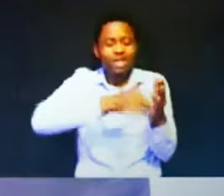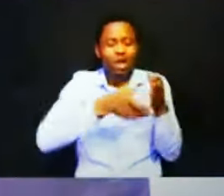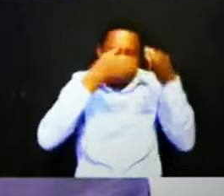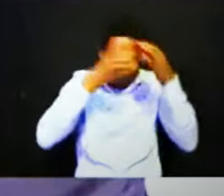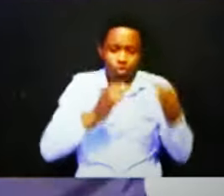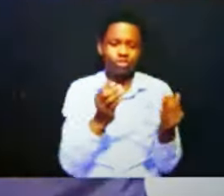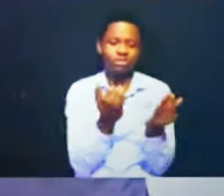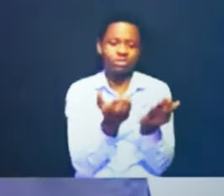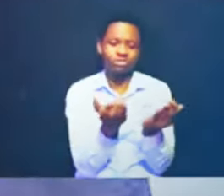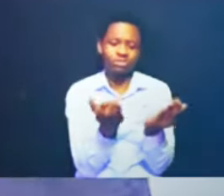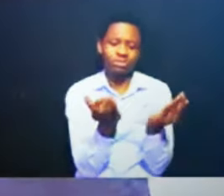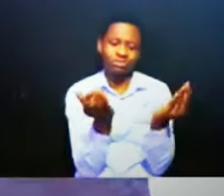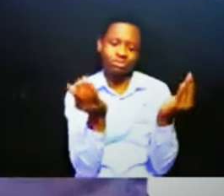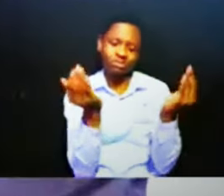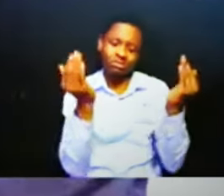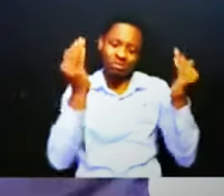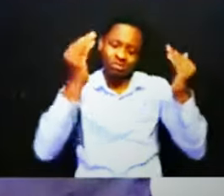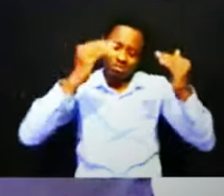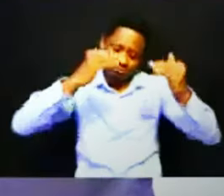in